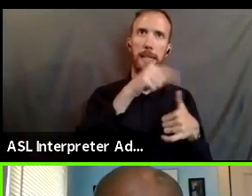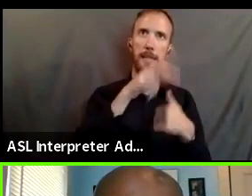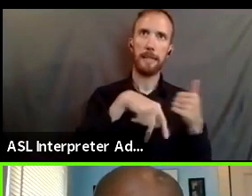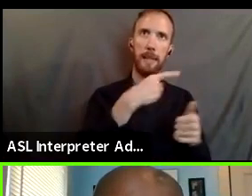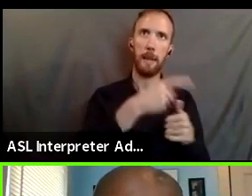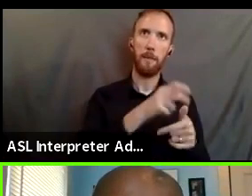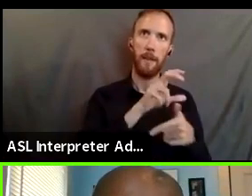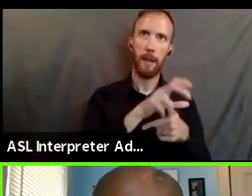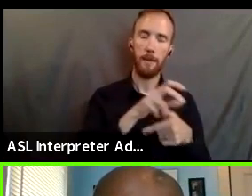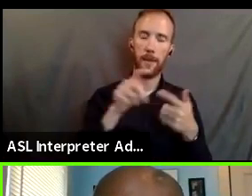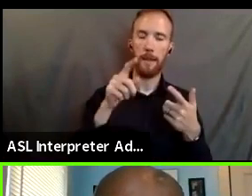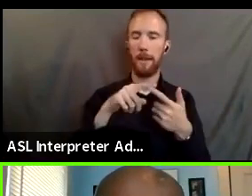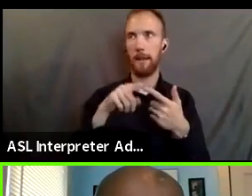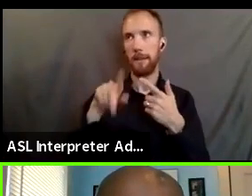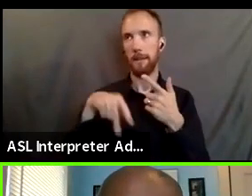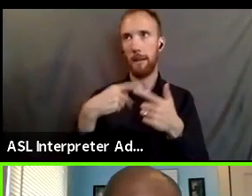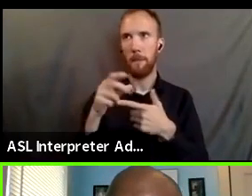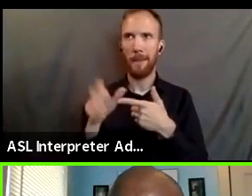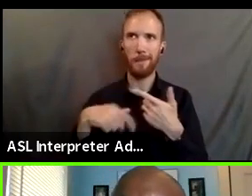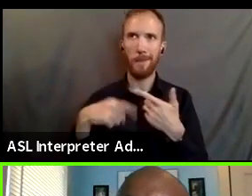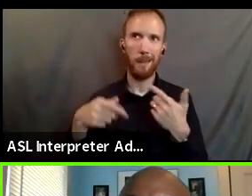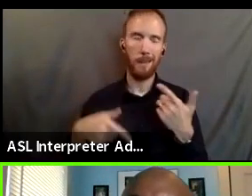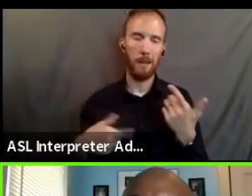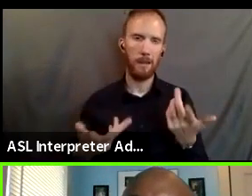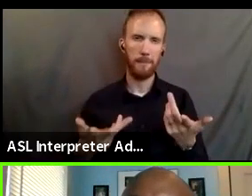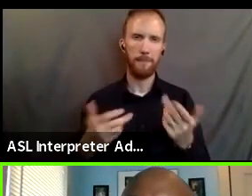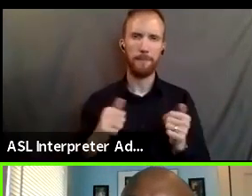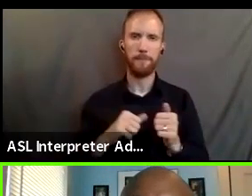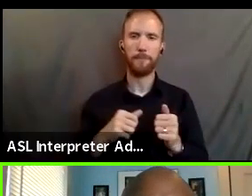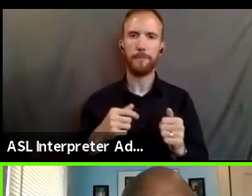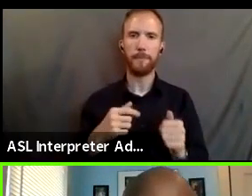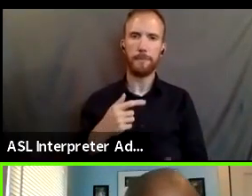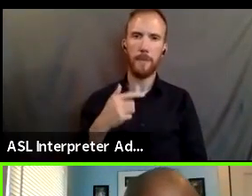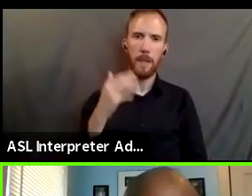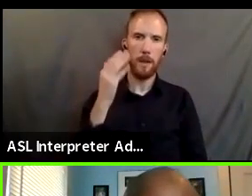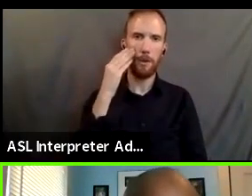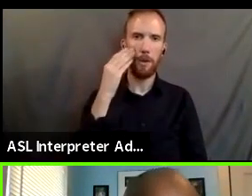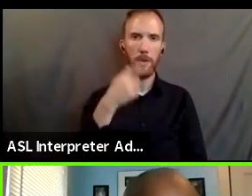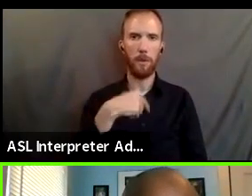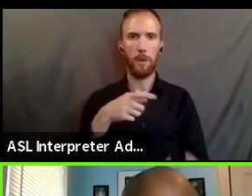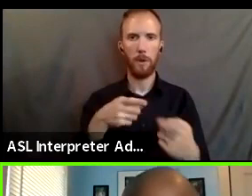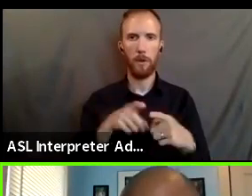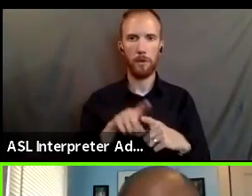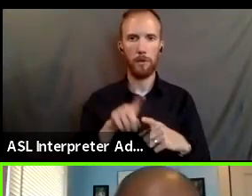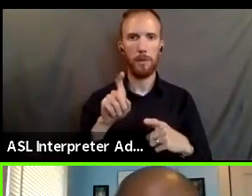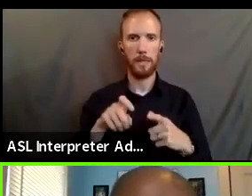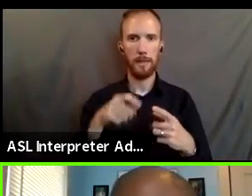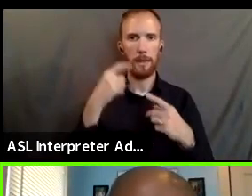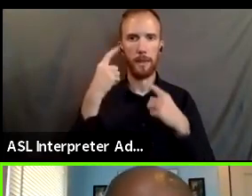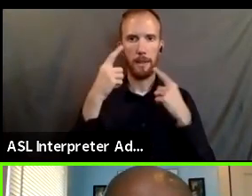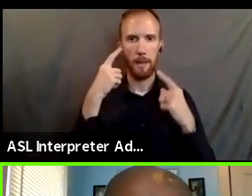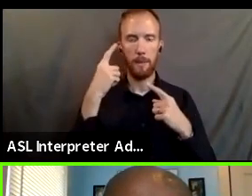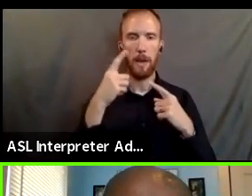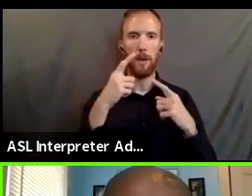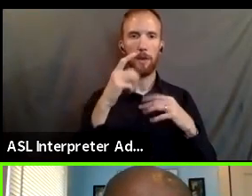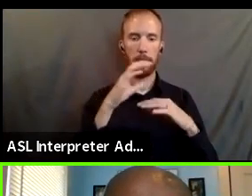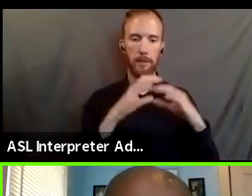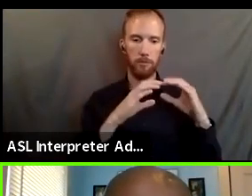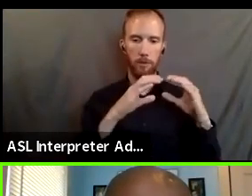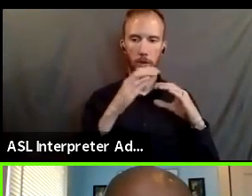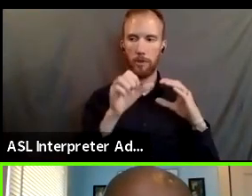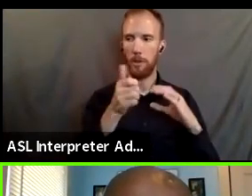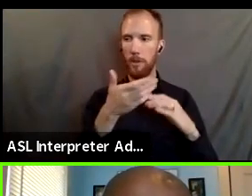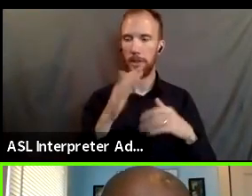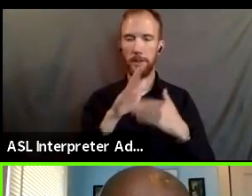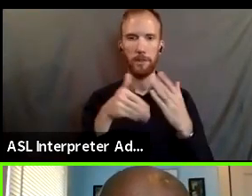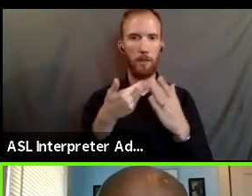so you know we we do have to you know also keep in mind with you know construction portfolios all interconnected as far as